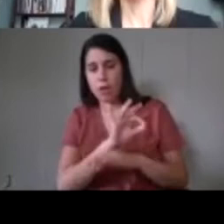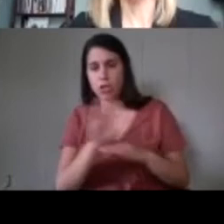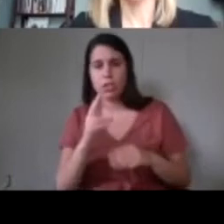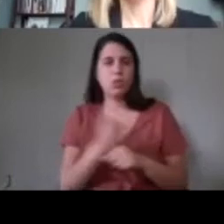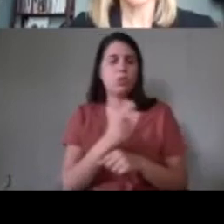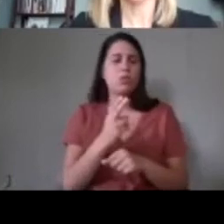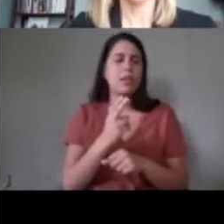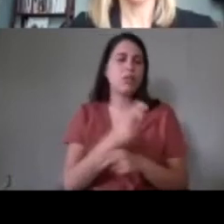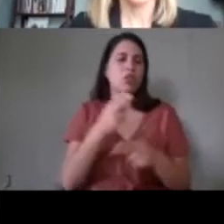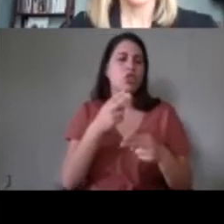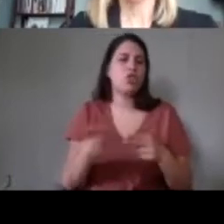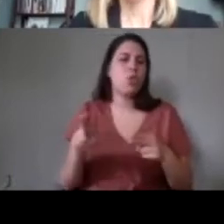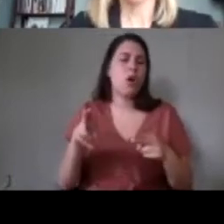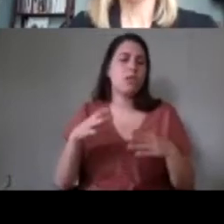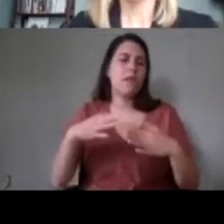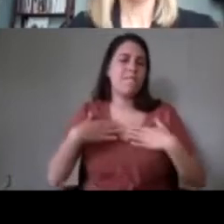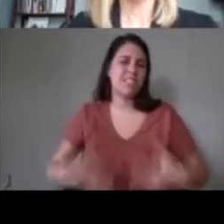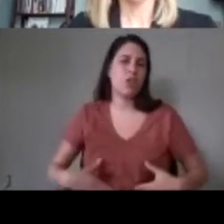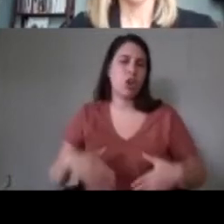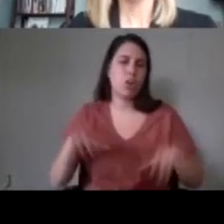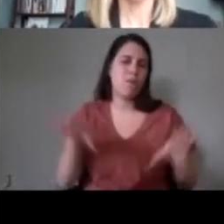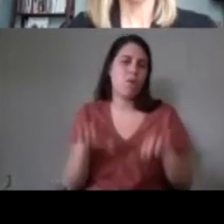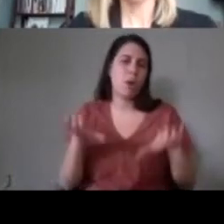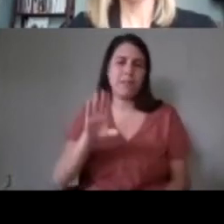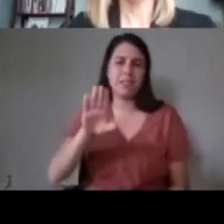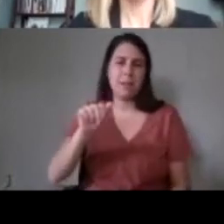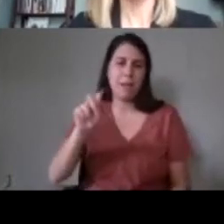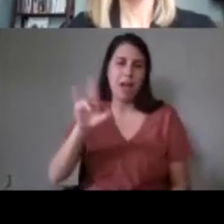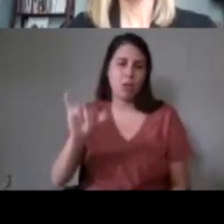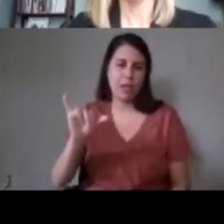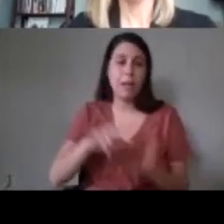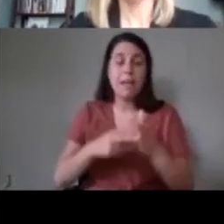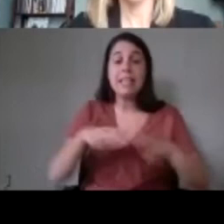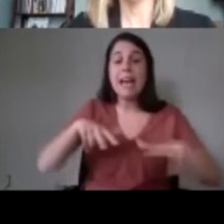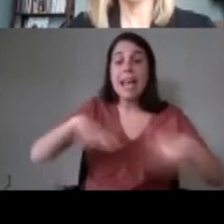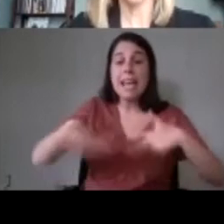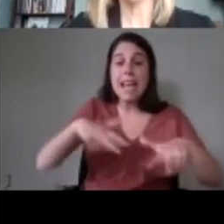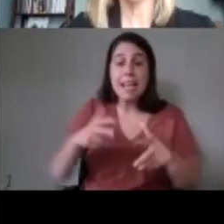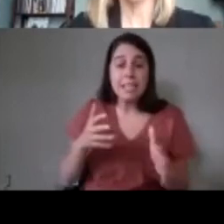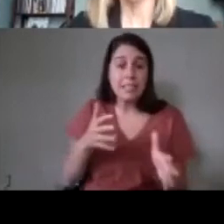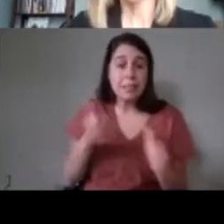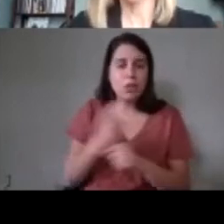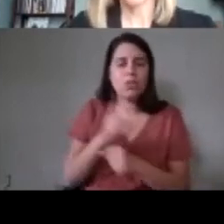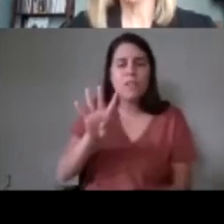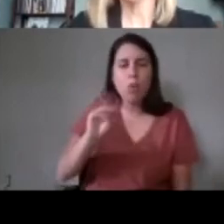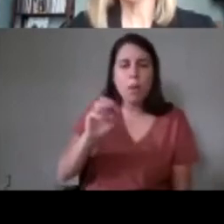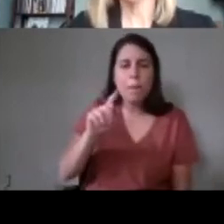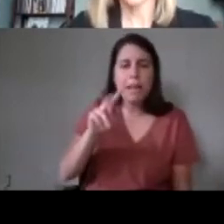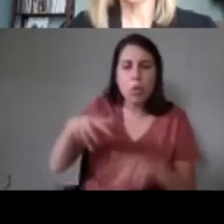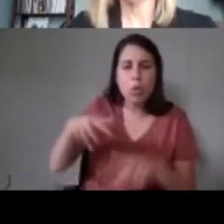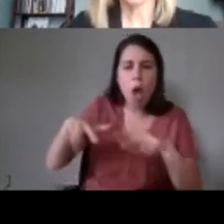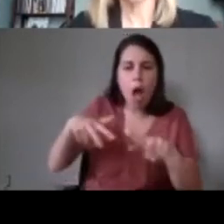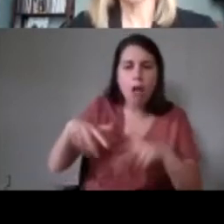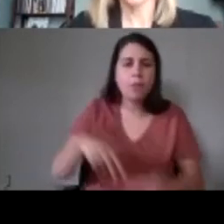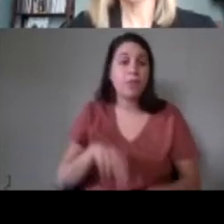physical performance battery. That involves assessing gait speed using a 4-meter walk, chair rises,